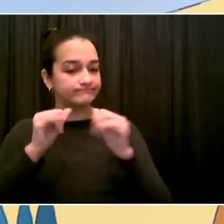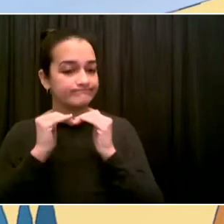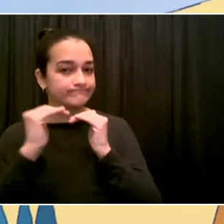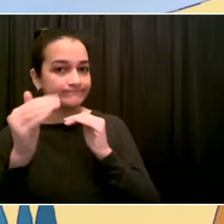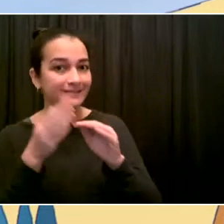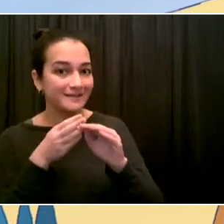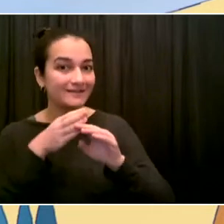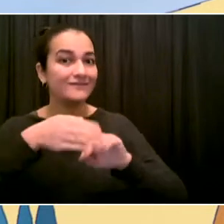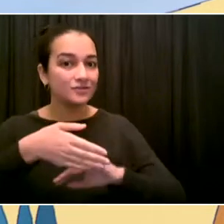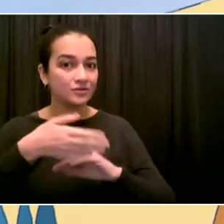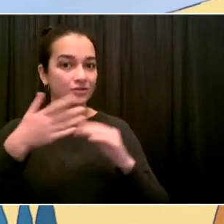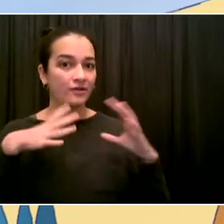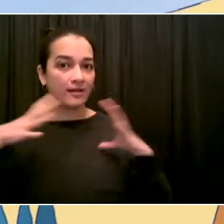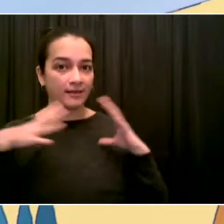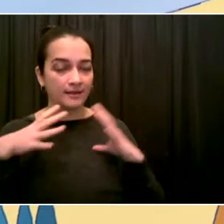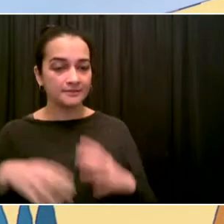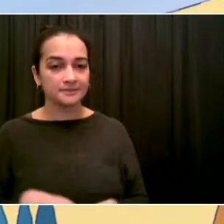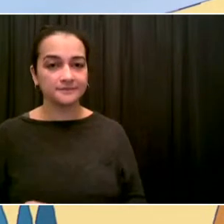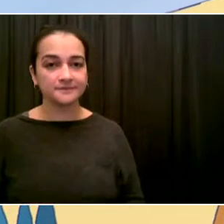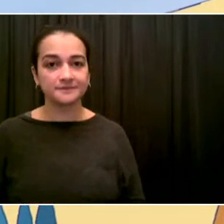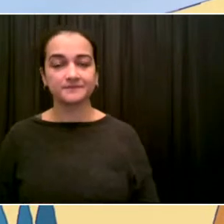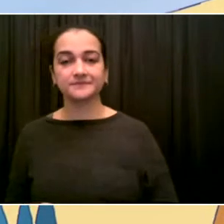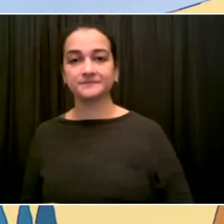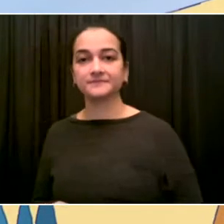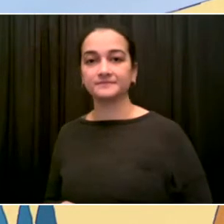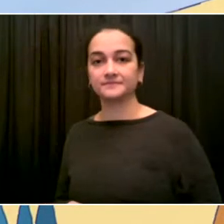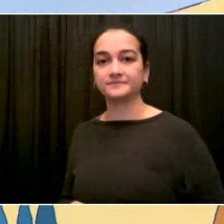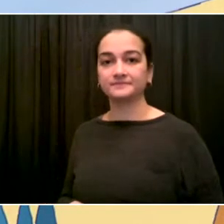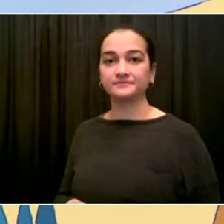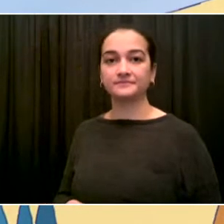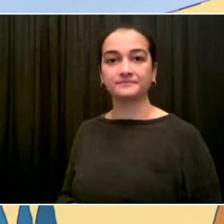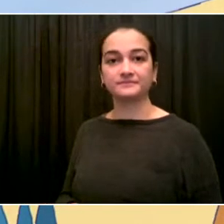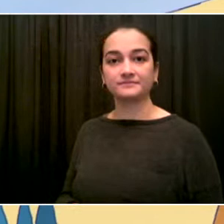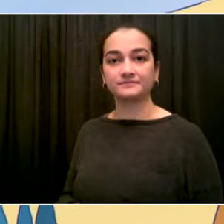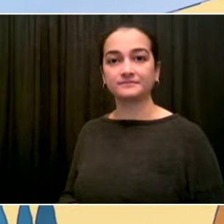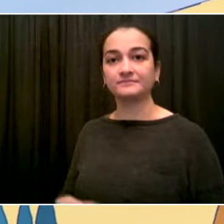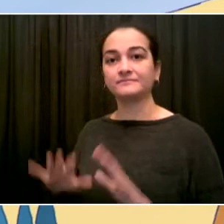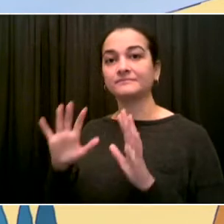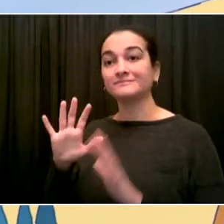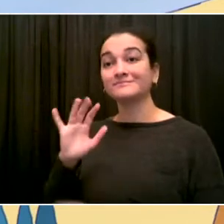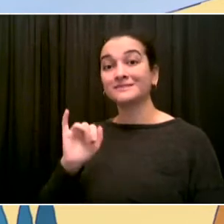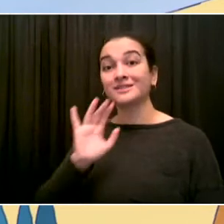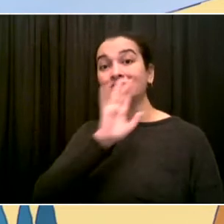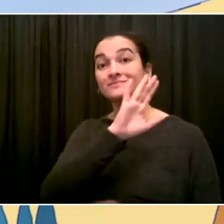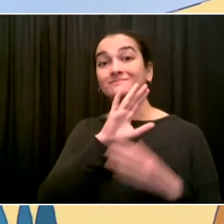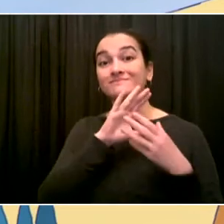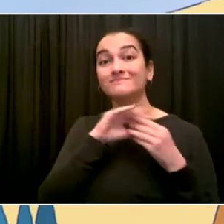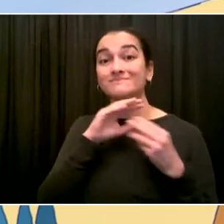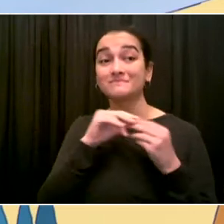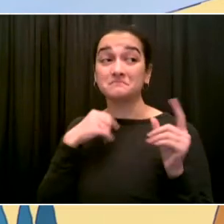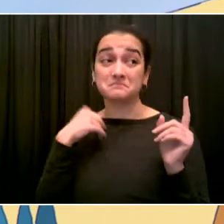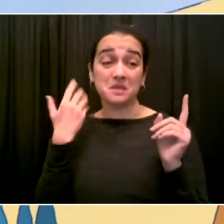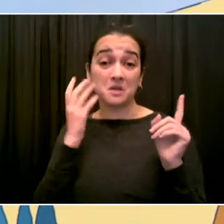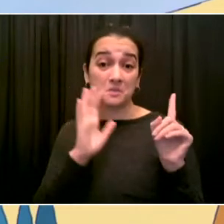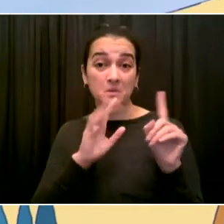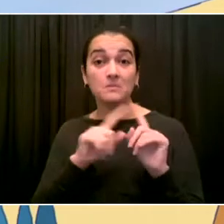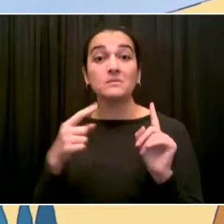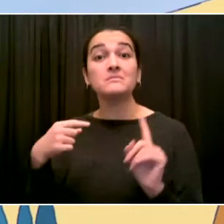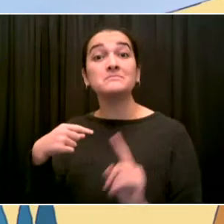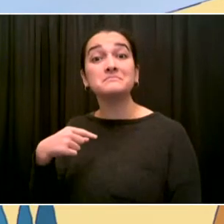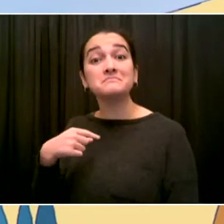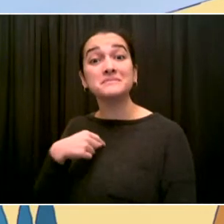don't count your chickens before they're hatched. We feel really good about where we are in the fight against COVID because we have such a high level of